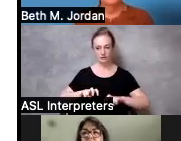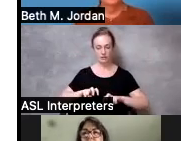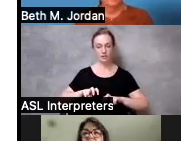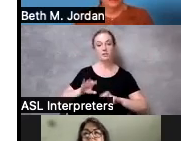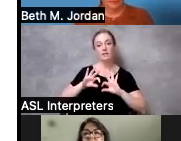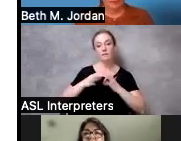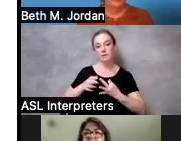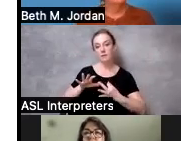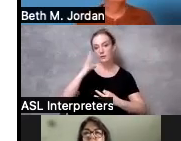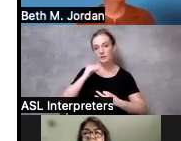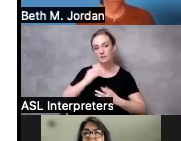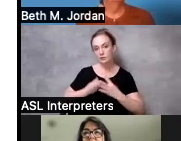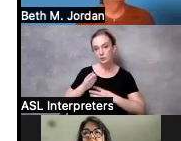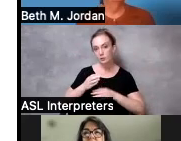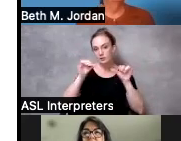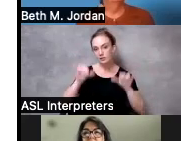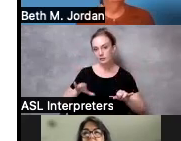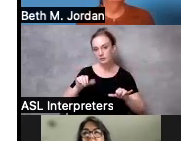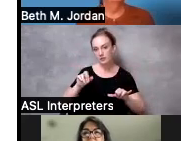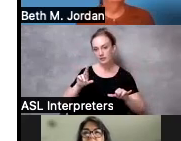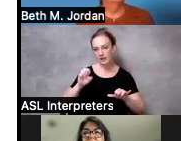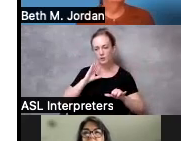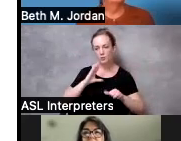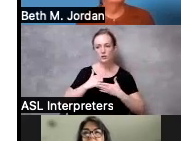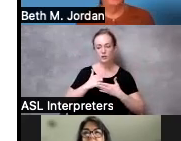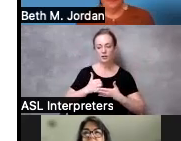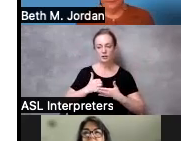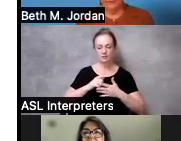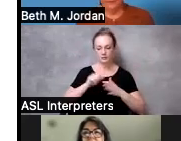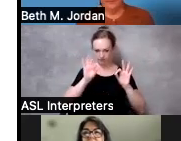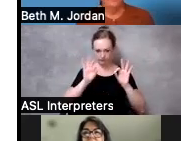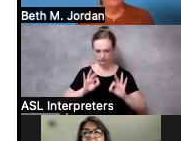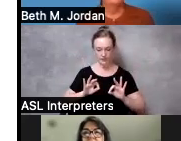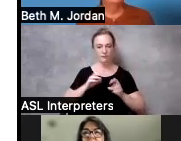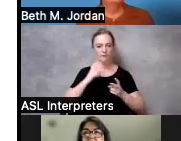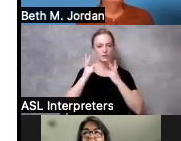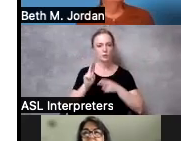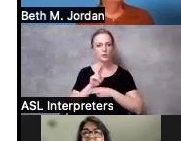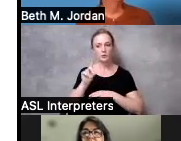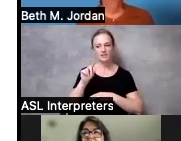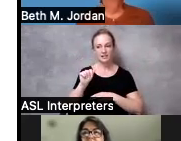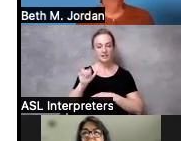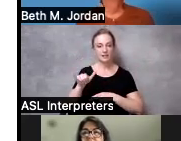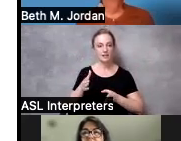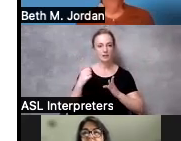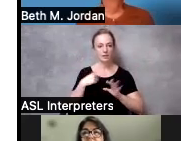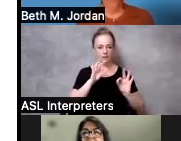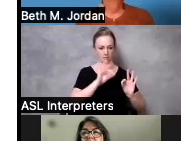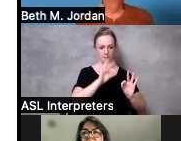system of care is mapped visually based on data. And this map allows for the identification of points along that